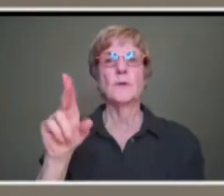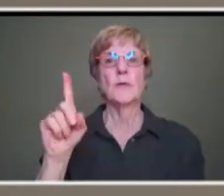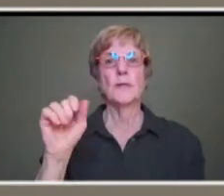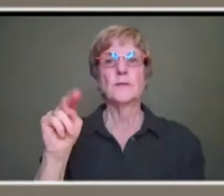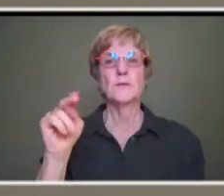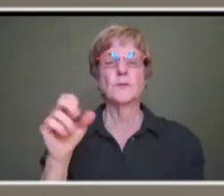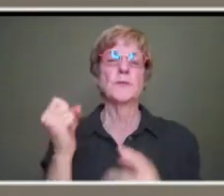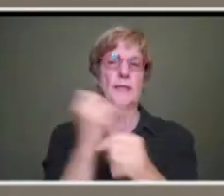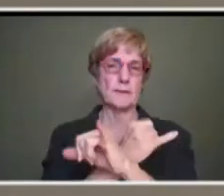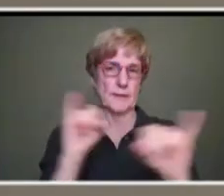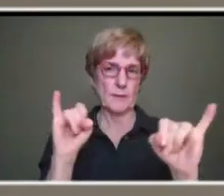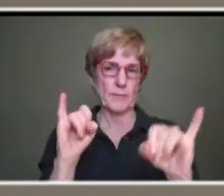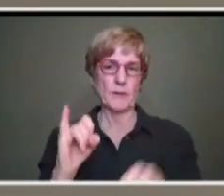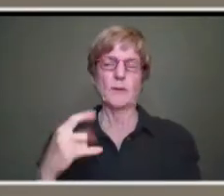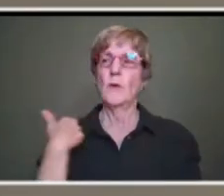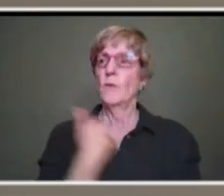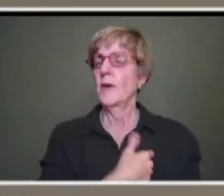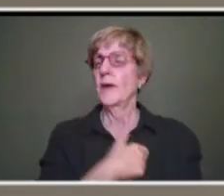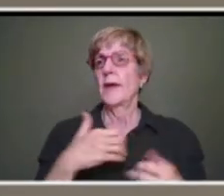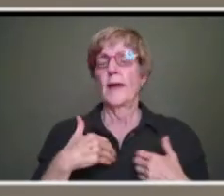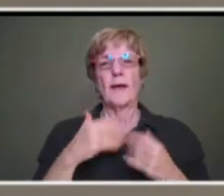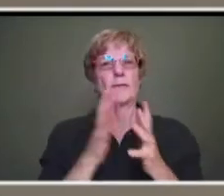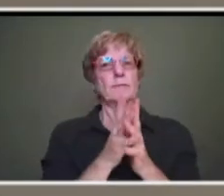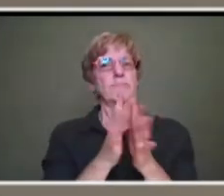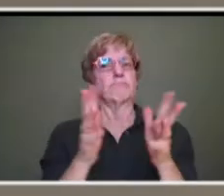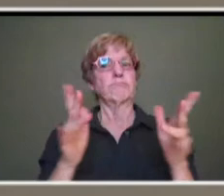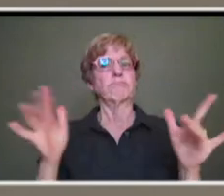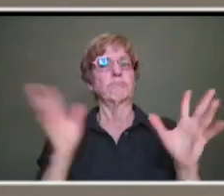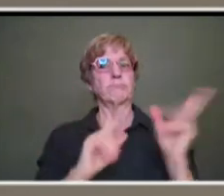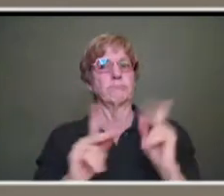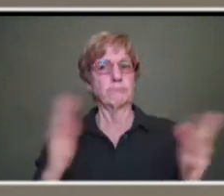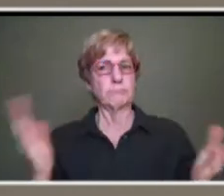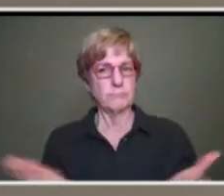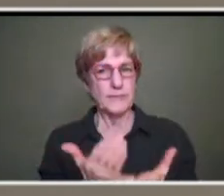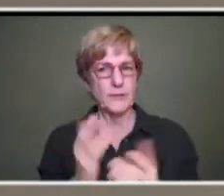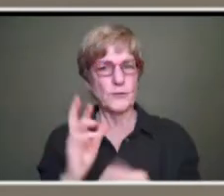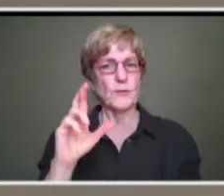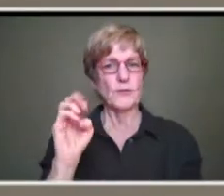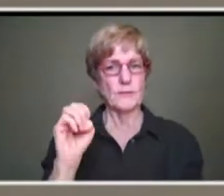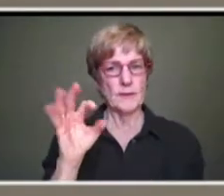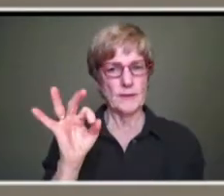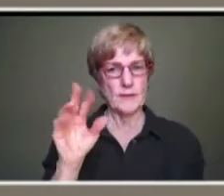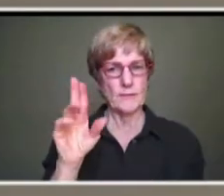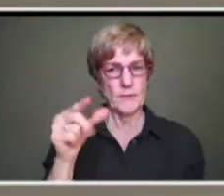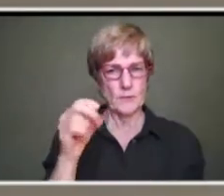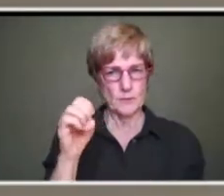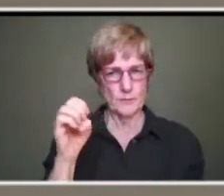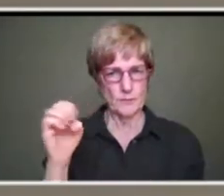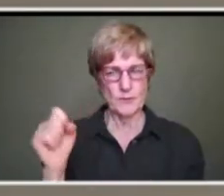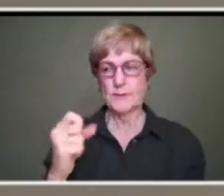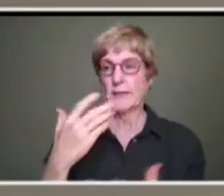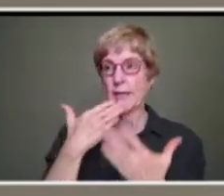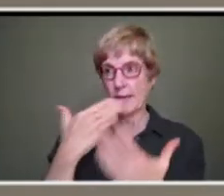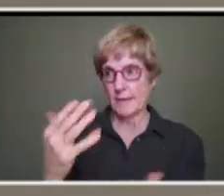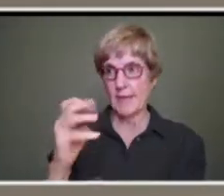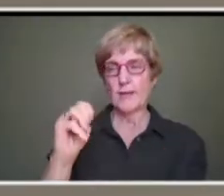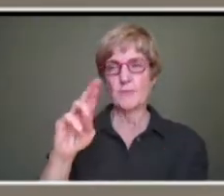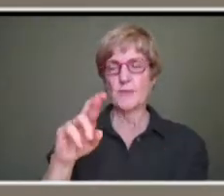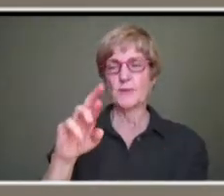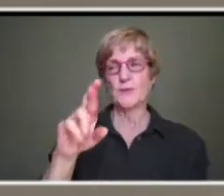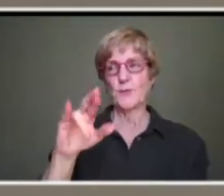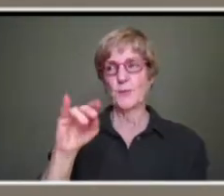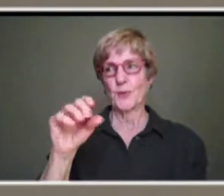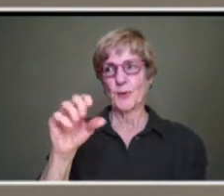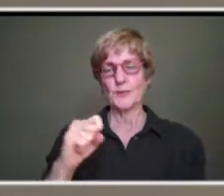we have a growing Refugee community and I want to thank Mr Rios and his small But Mighty team